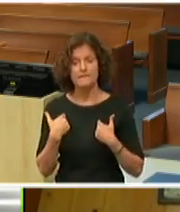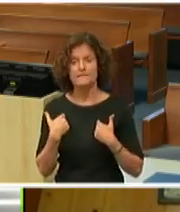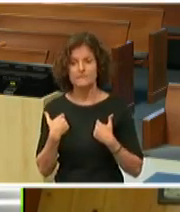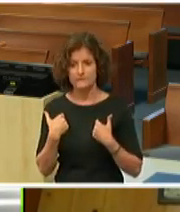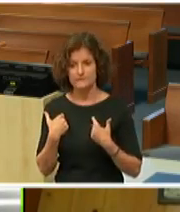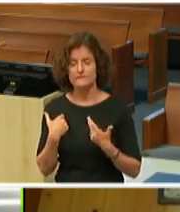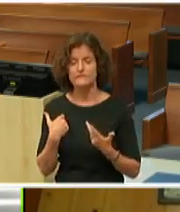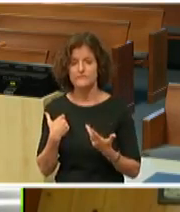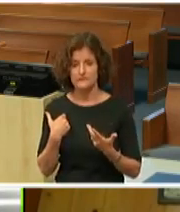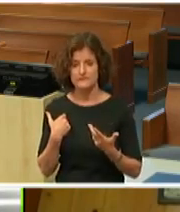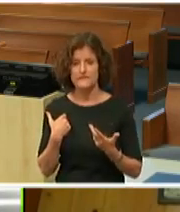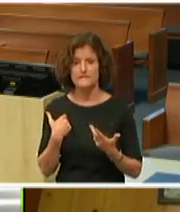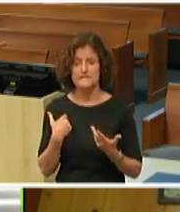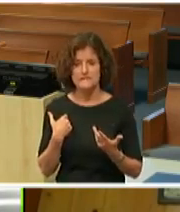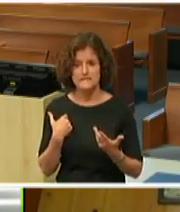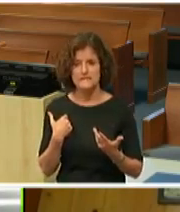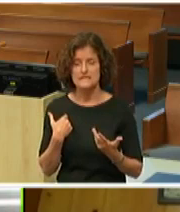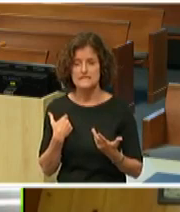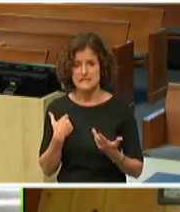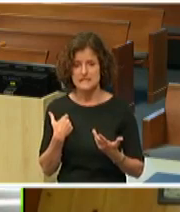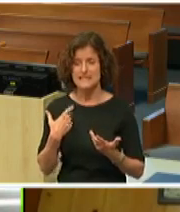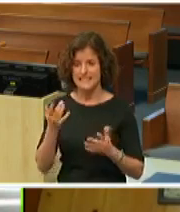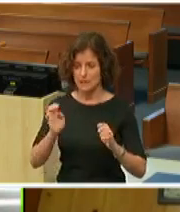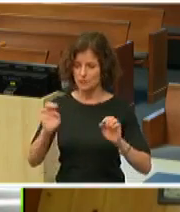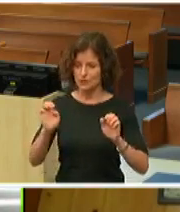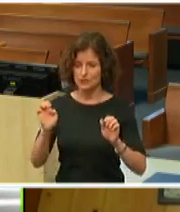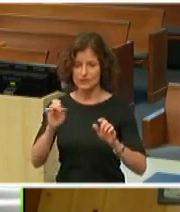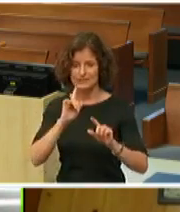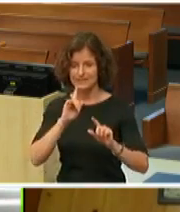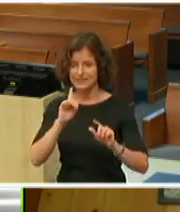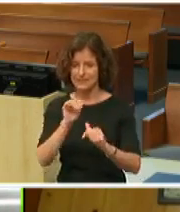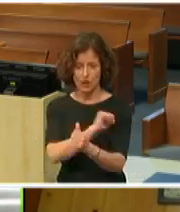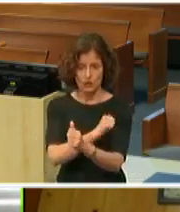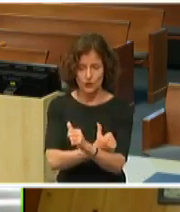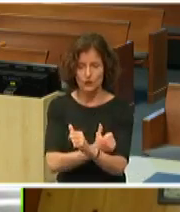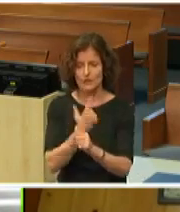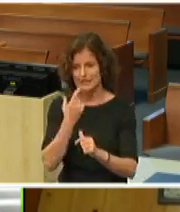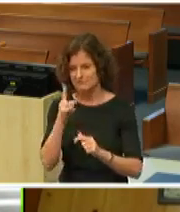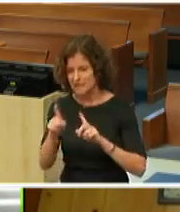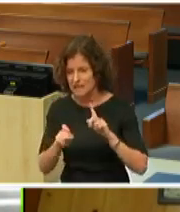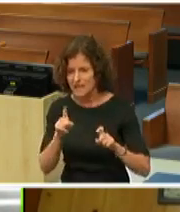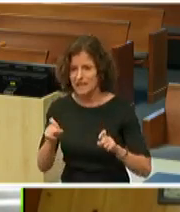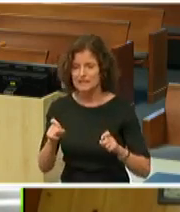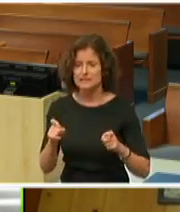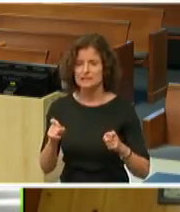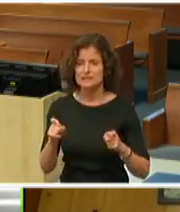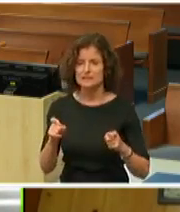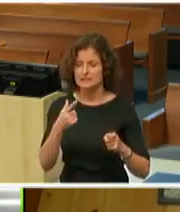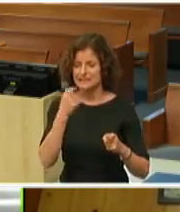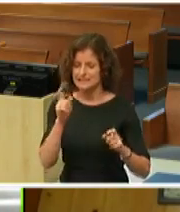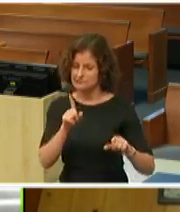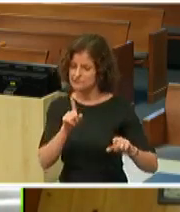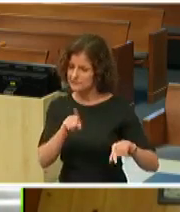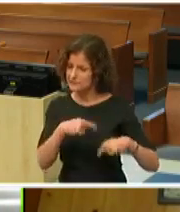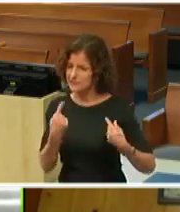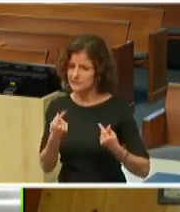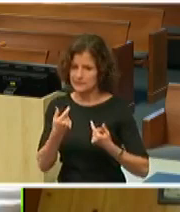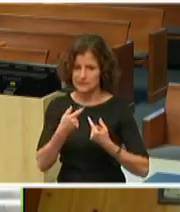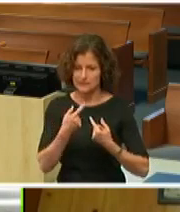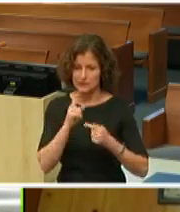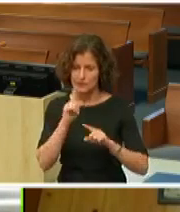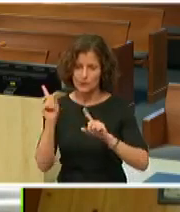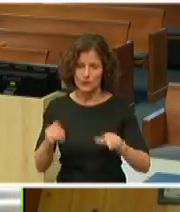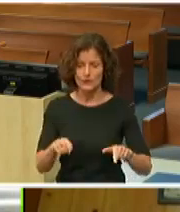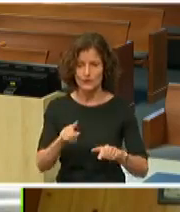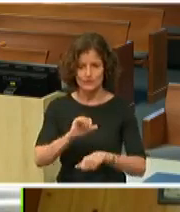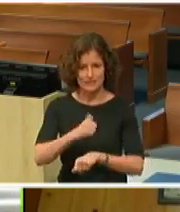we've had the question of the county's authority, emergency authority, asked a number of times since this order went out, and I've shared, and I do